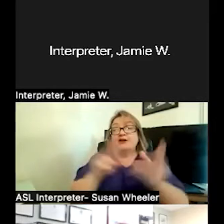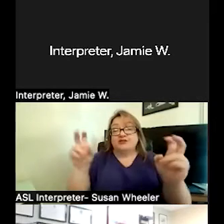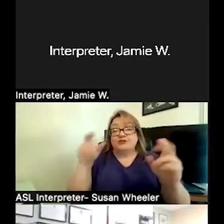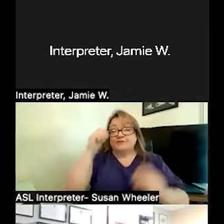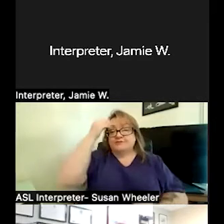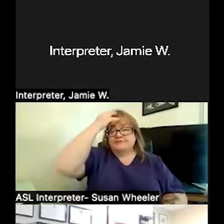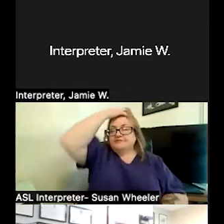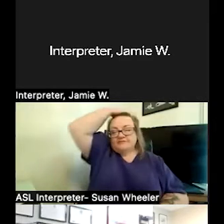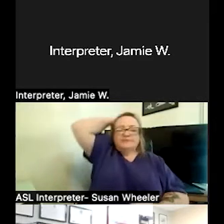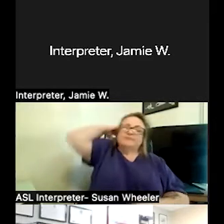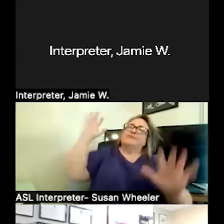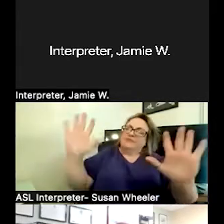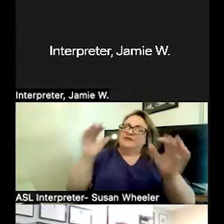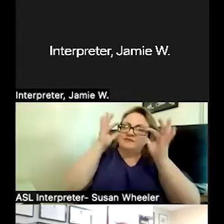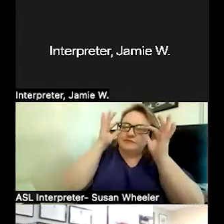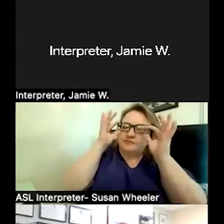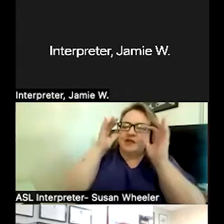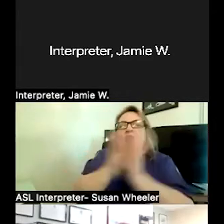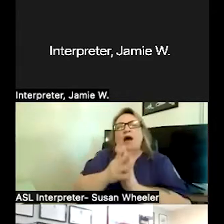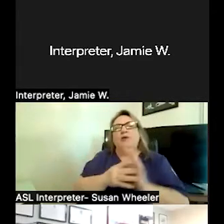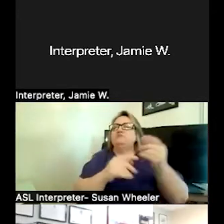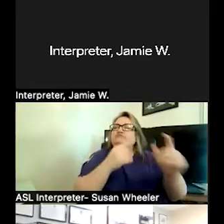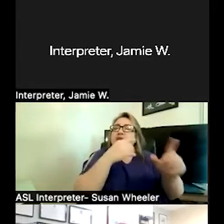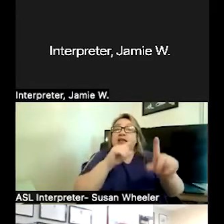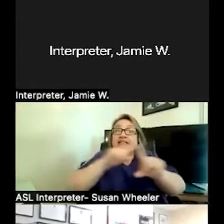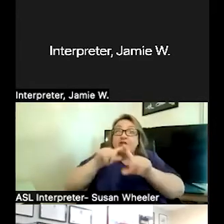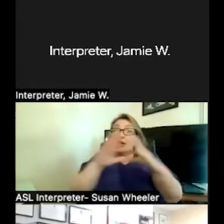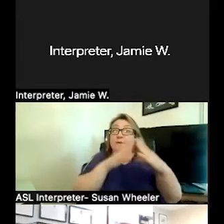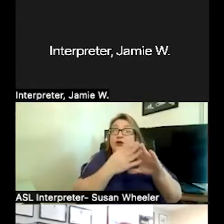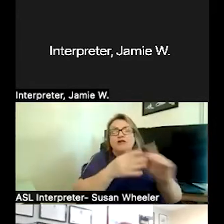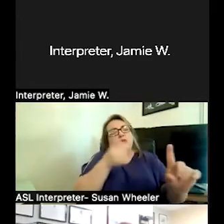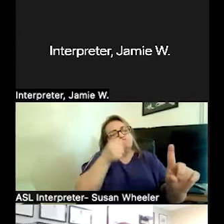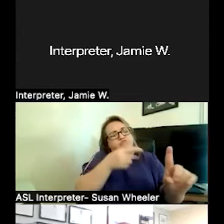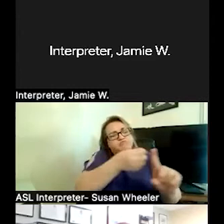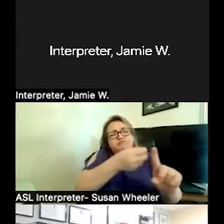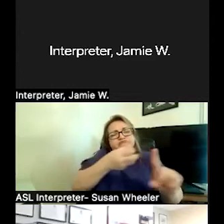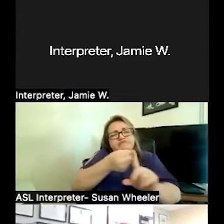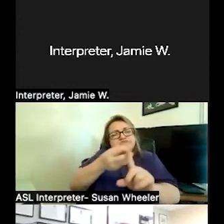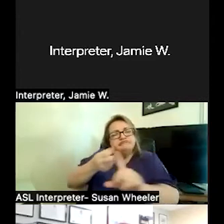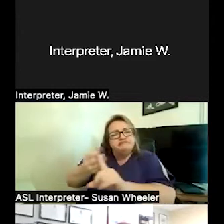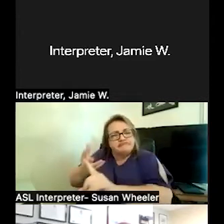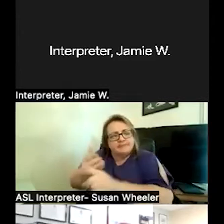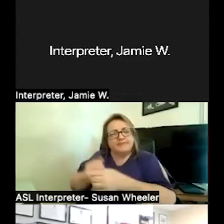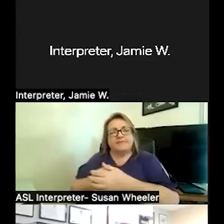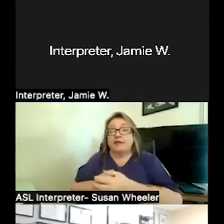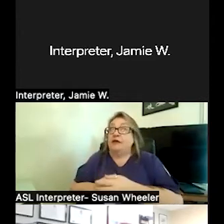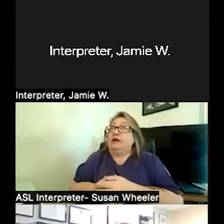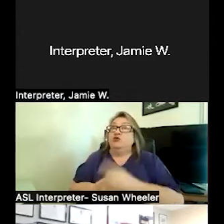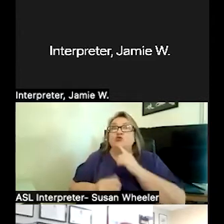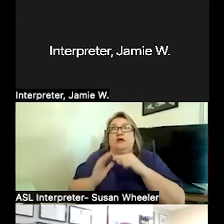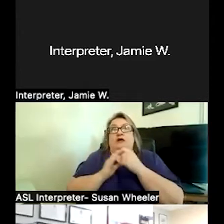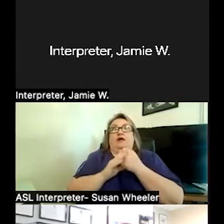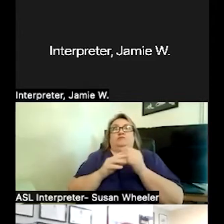walk you through the communities. I'm going to show you some examples of the guidebook. It's very extensive, but I just want to